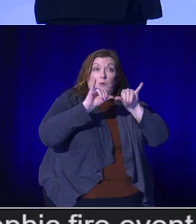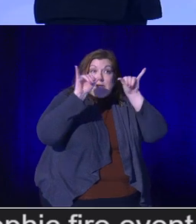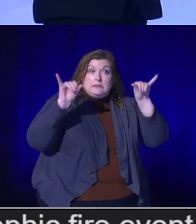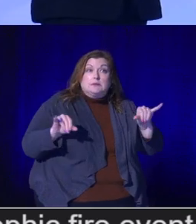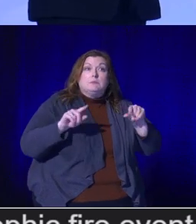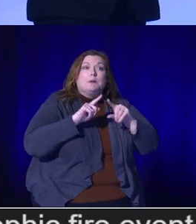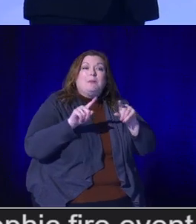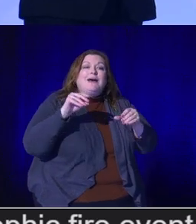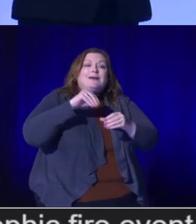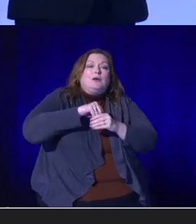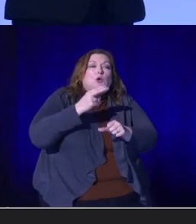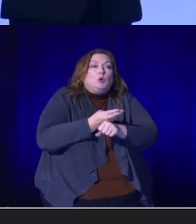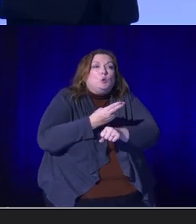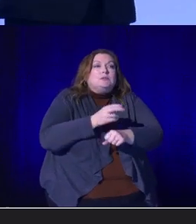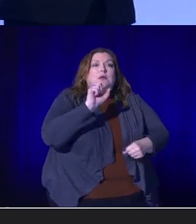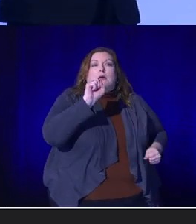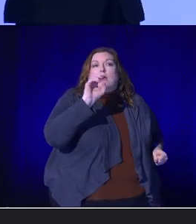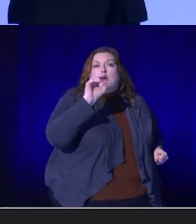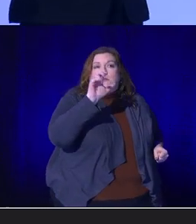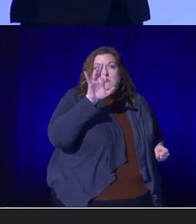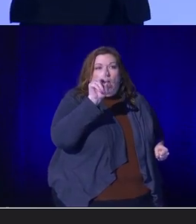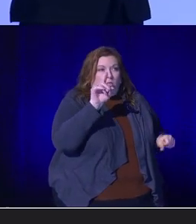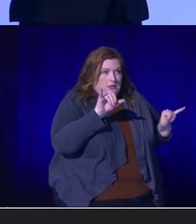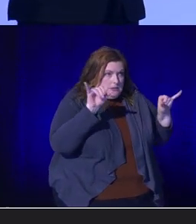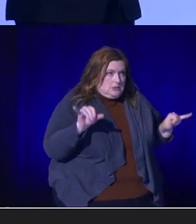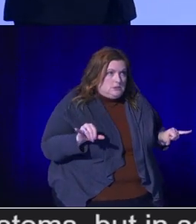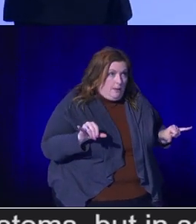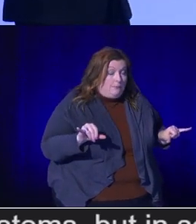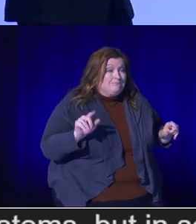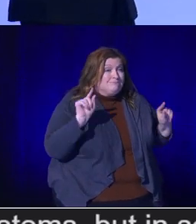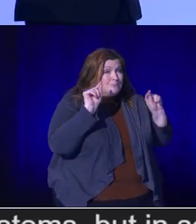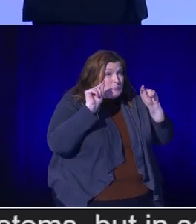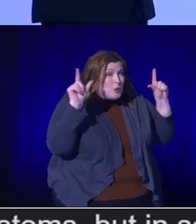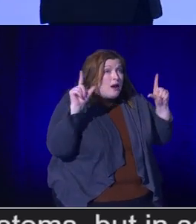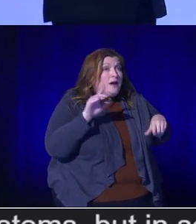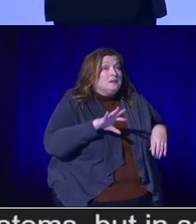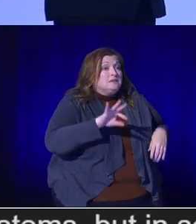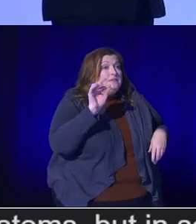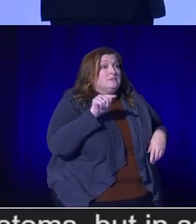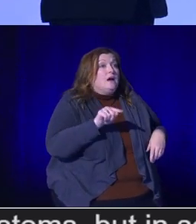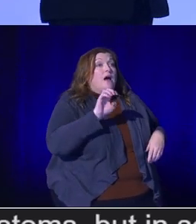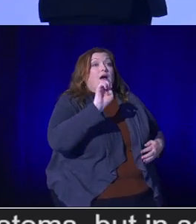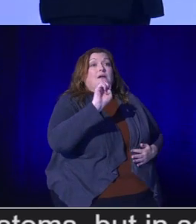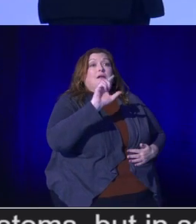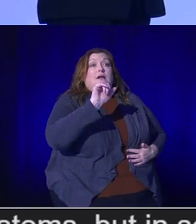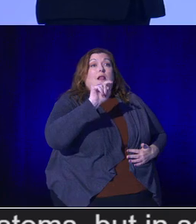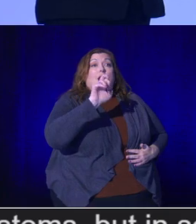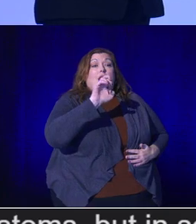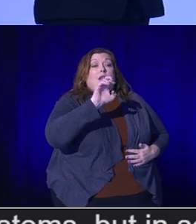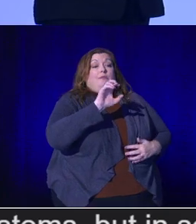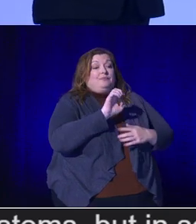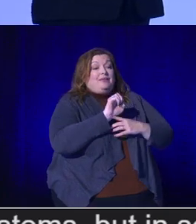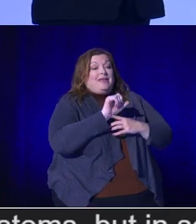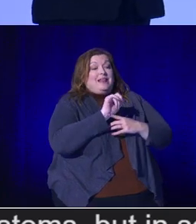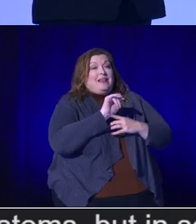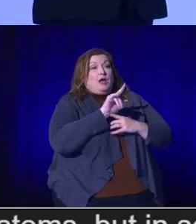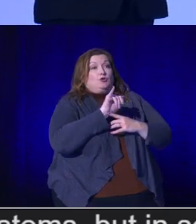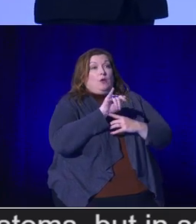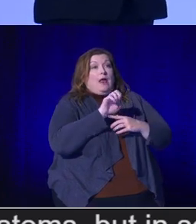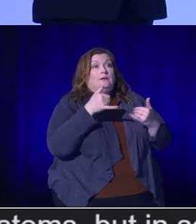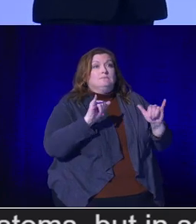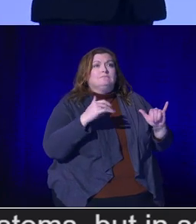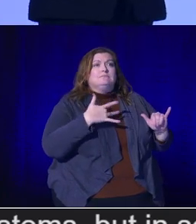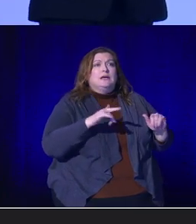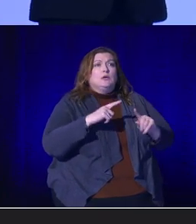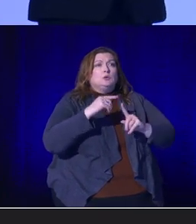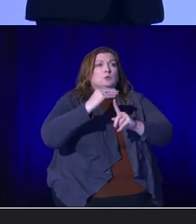in solid systems. And what we were really surprised to find is that the electrolyte still has a sensitivity to